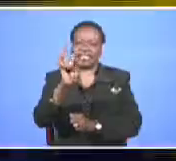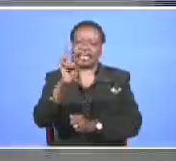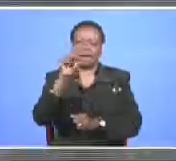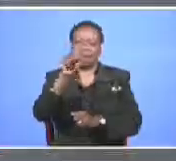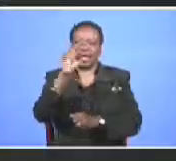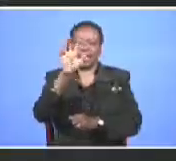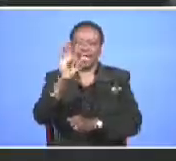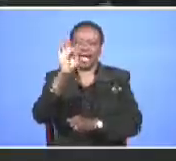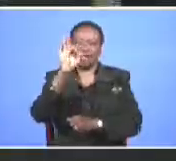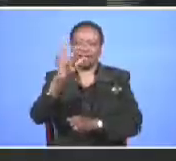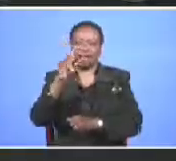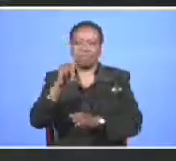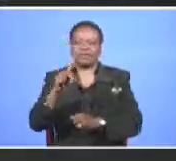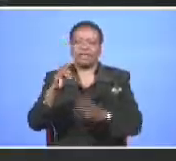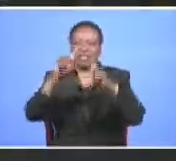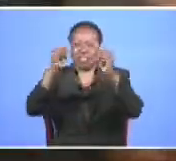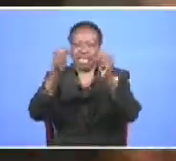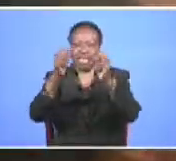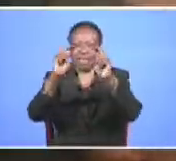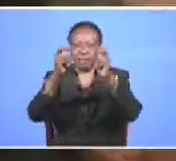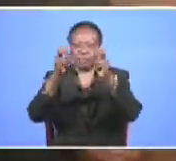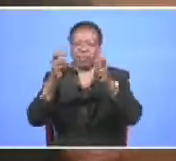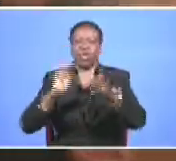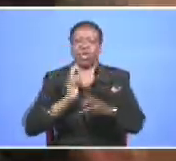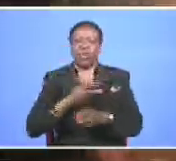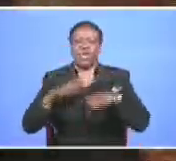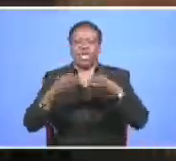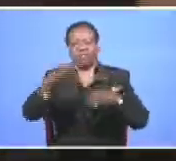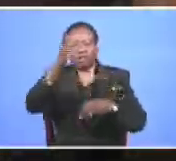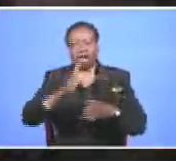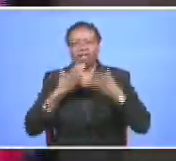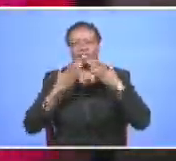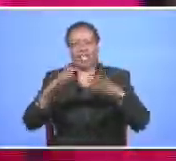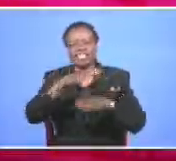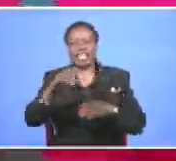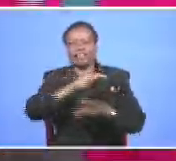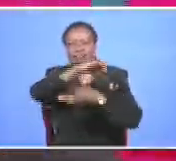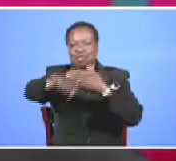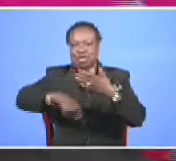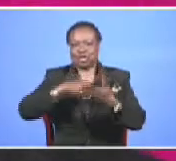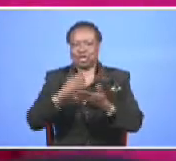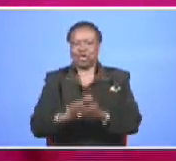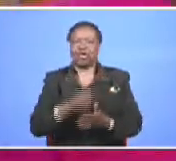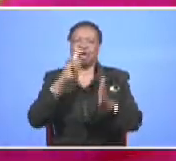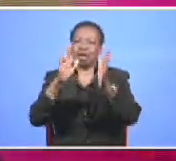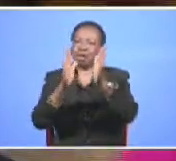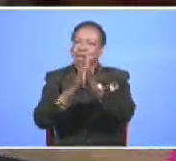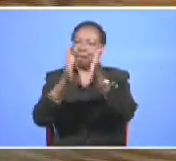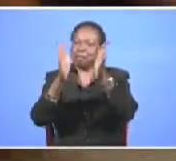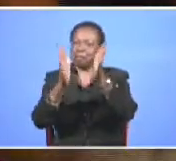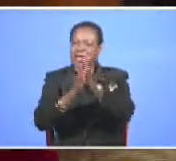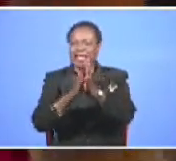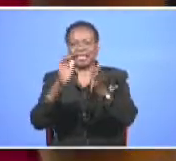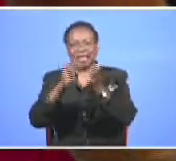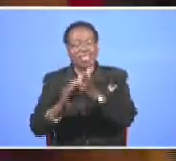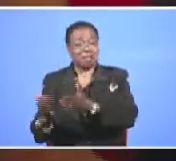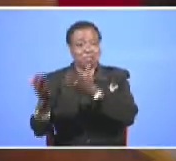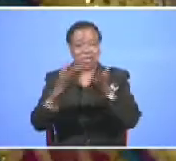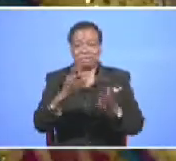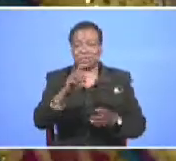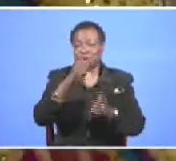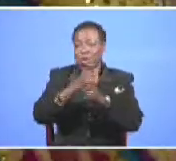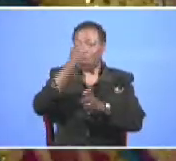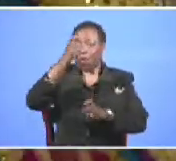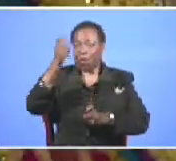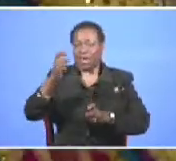The theme, we give God thanks and total praise. That was enough to return the group to the winner's circle. For Chairman